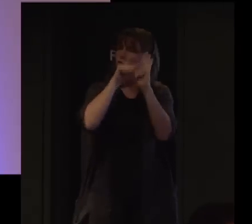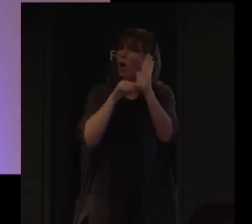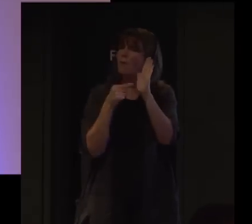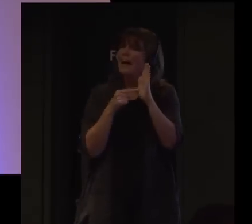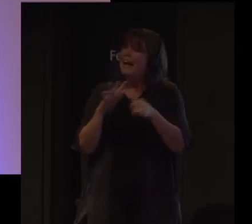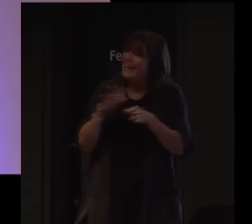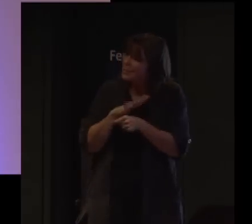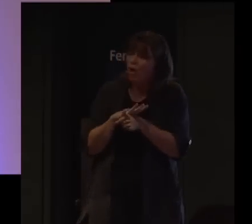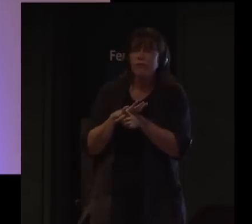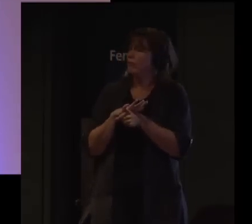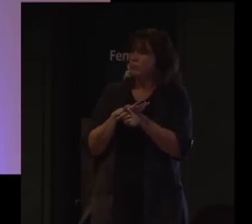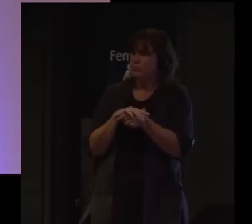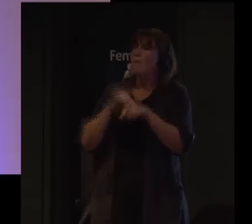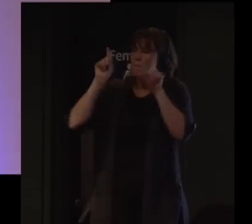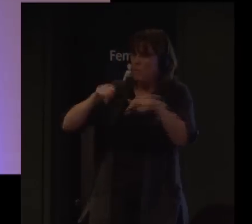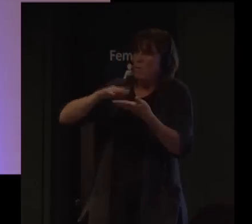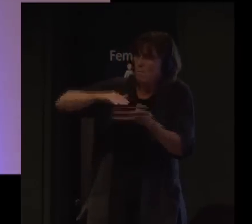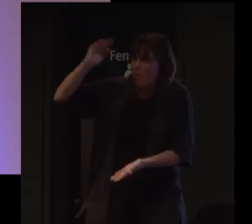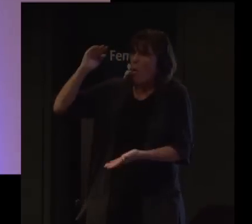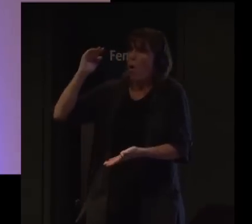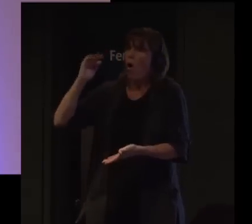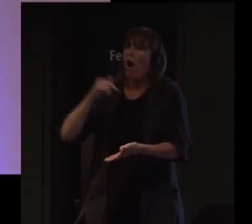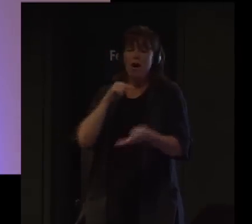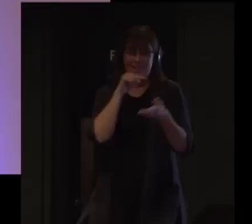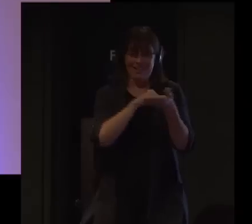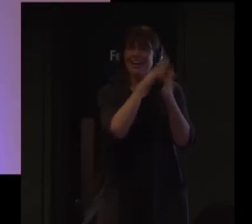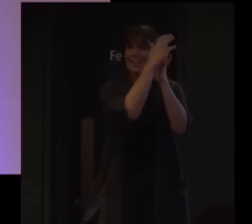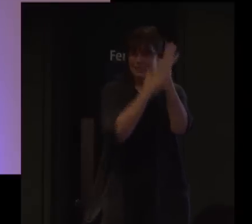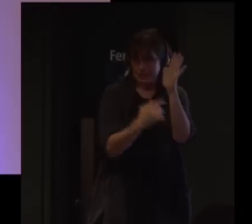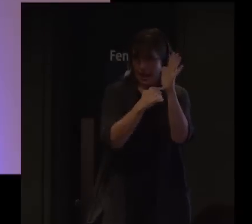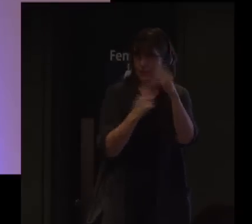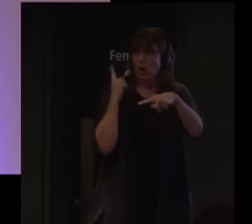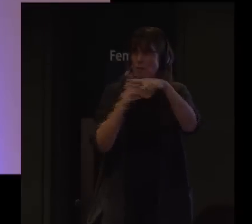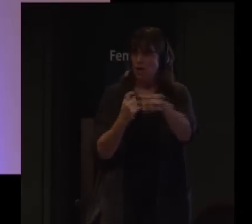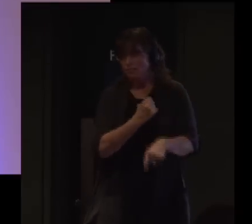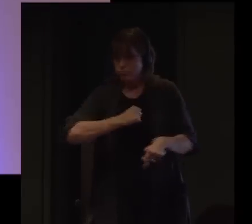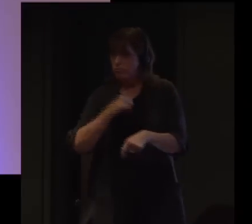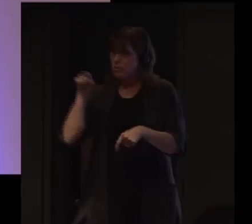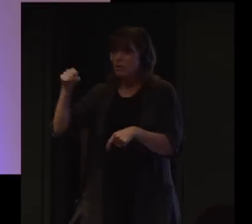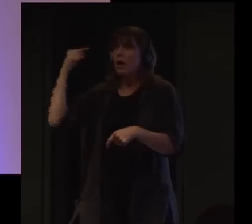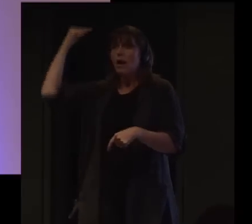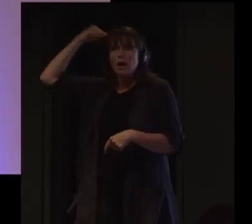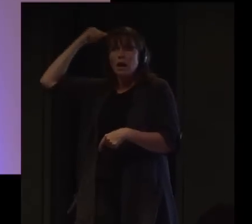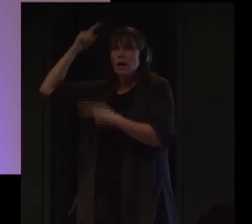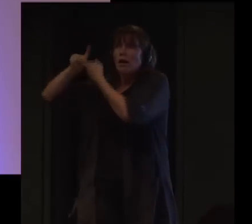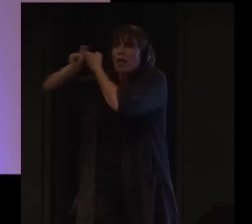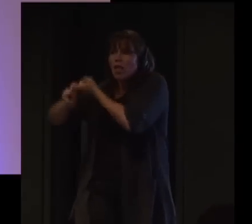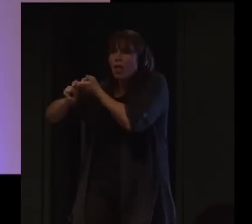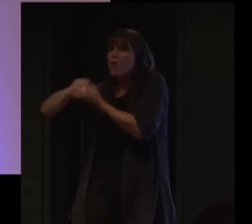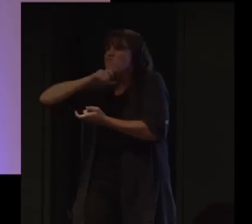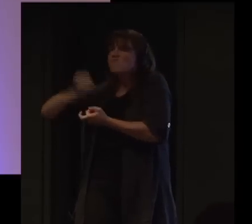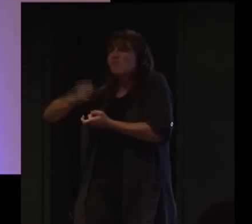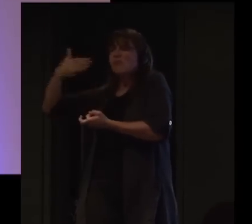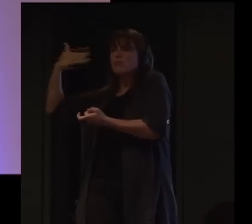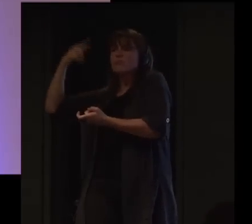sufficient. Because we speak about changing mentalities, we mean a change of culture, and it